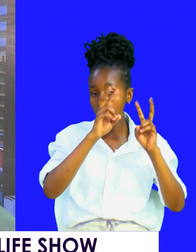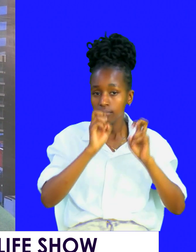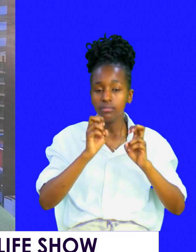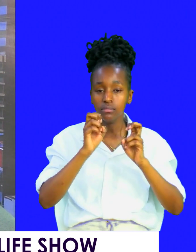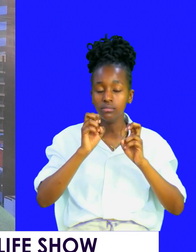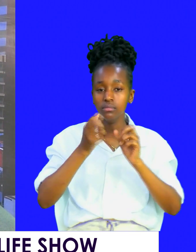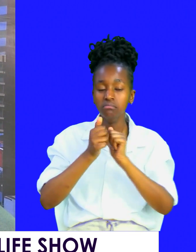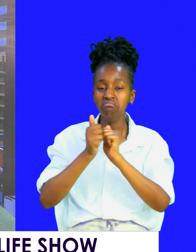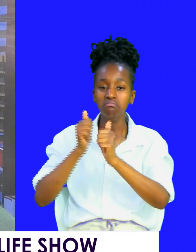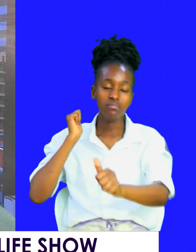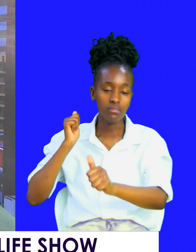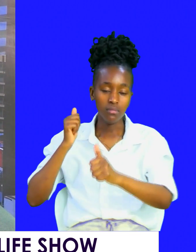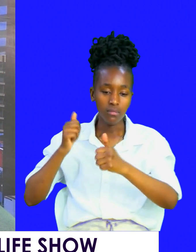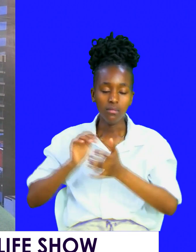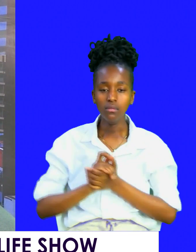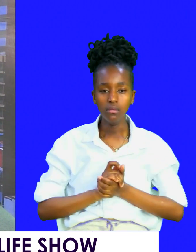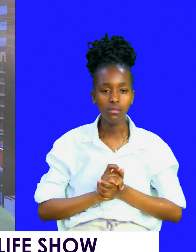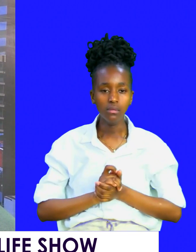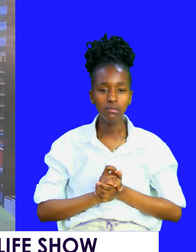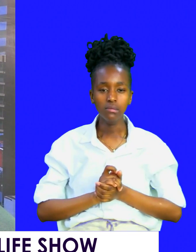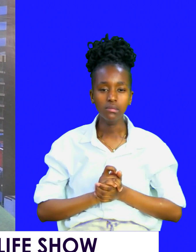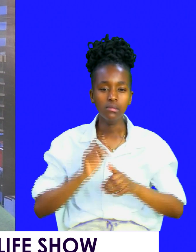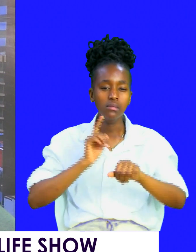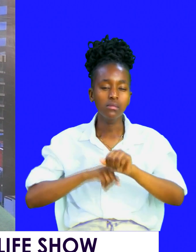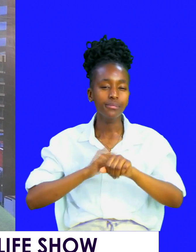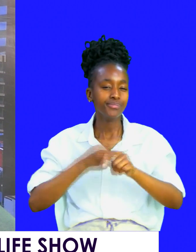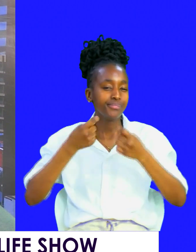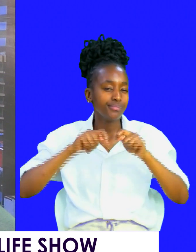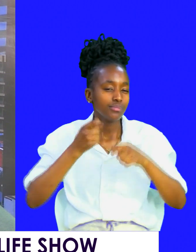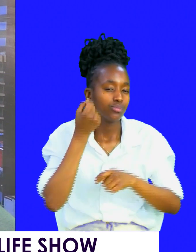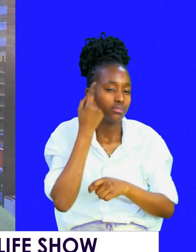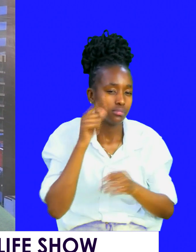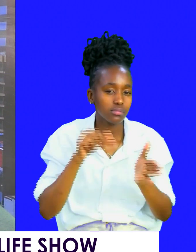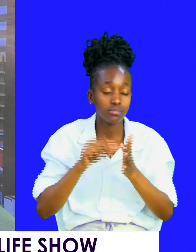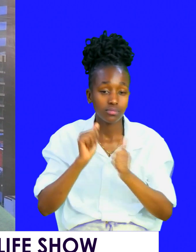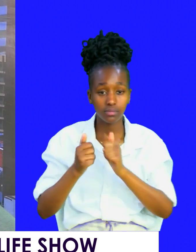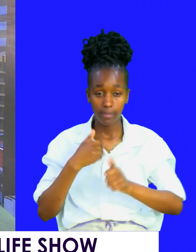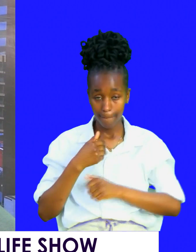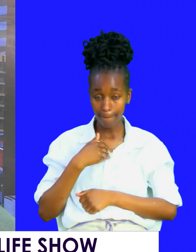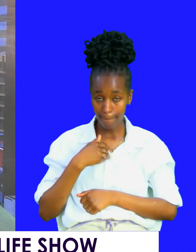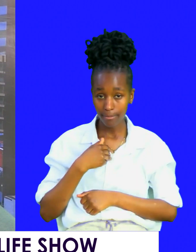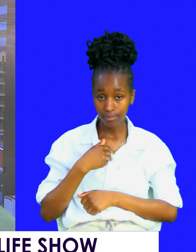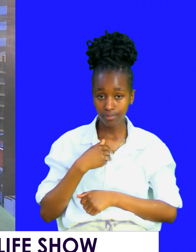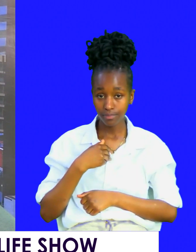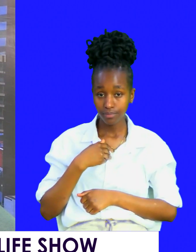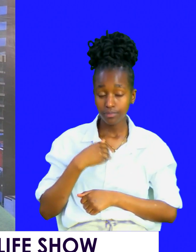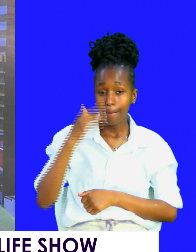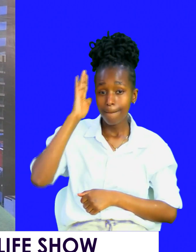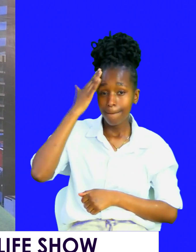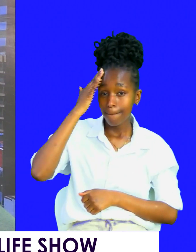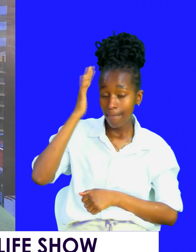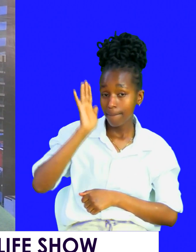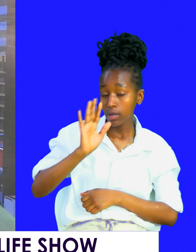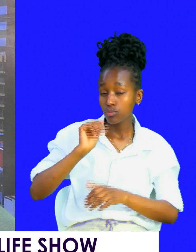in the diagnosis of the problem, the part of the brain that produces